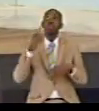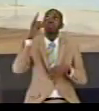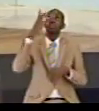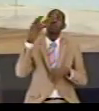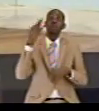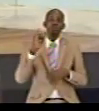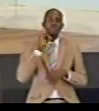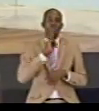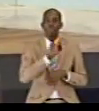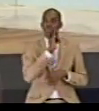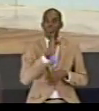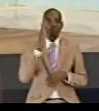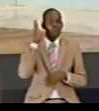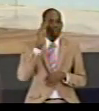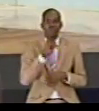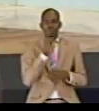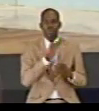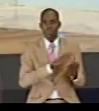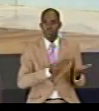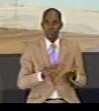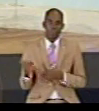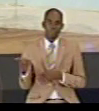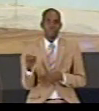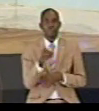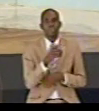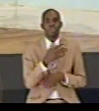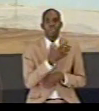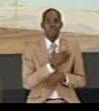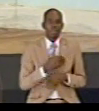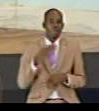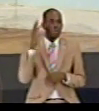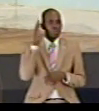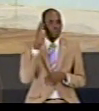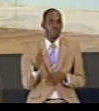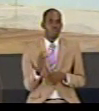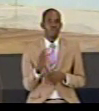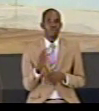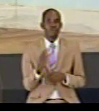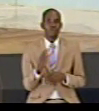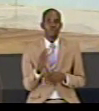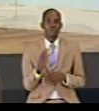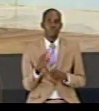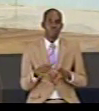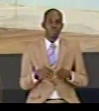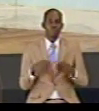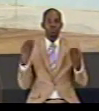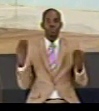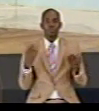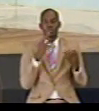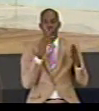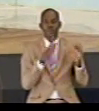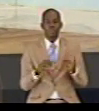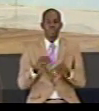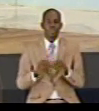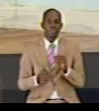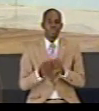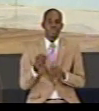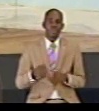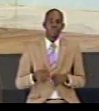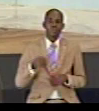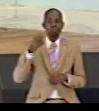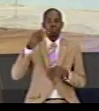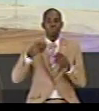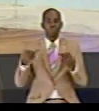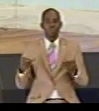them. I will open rivers in high places and fountains in the midst of the